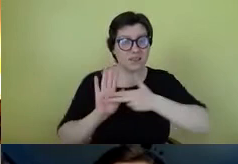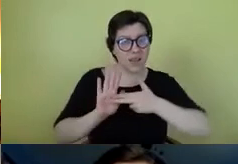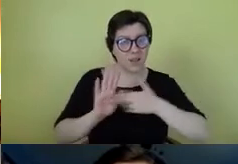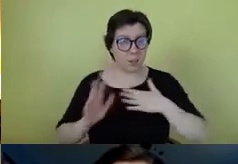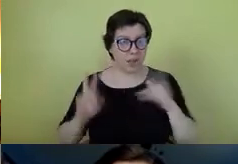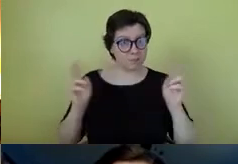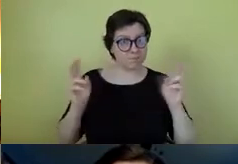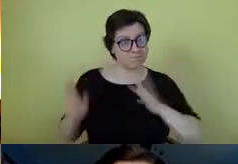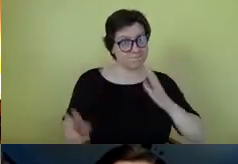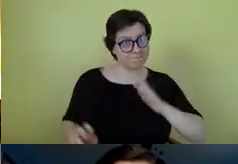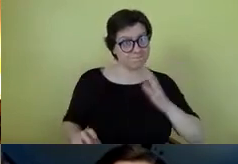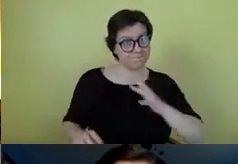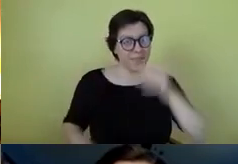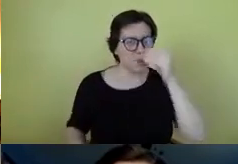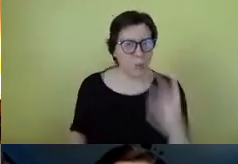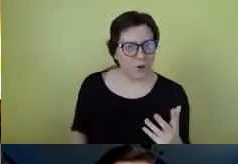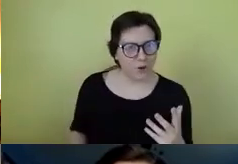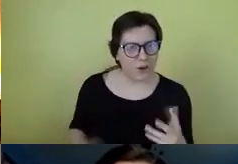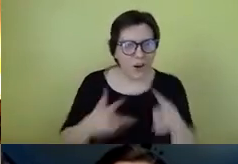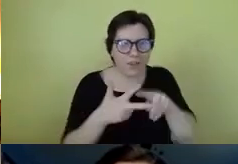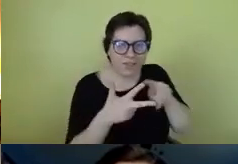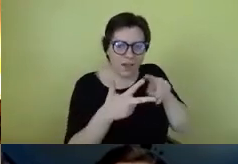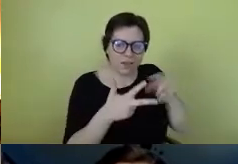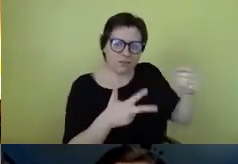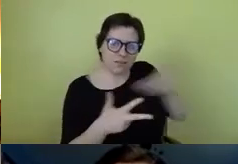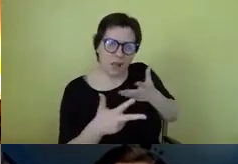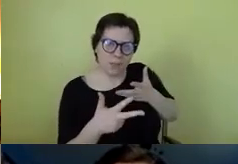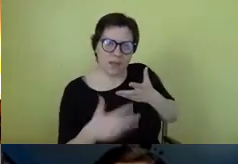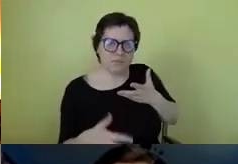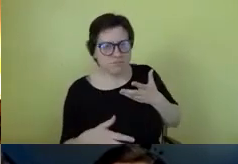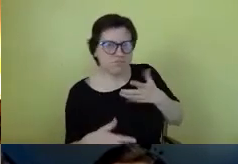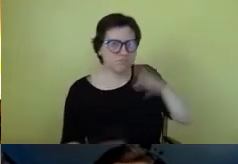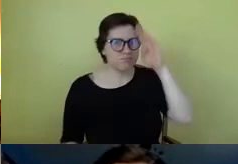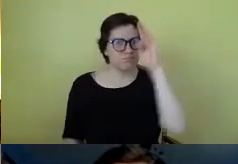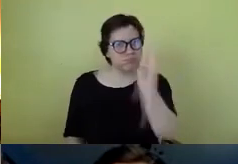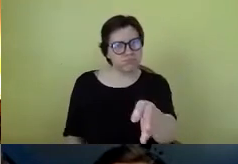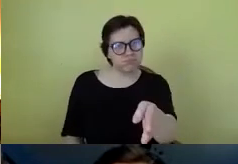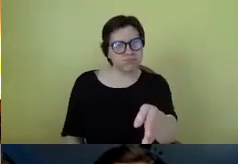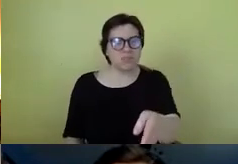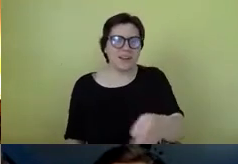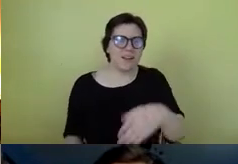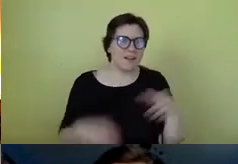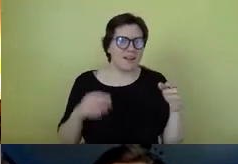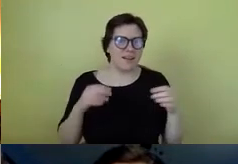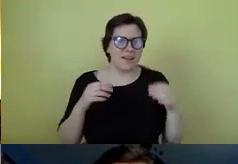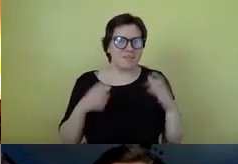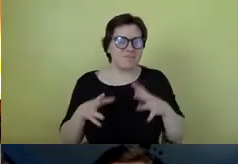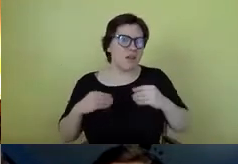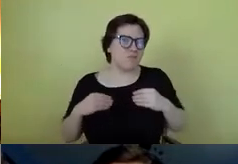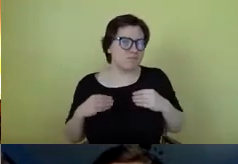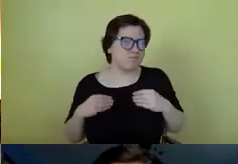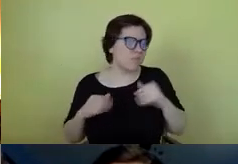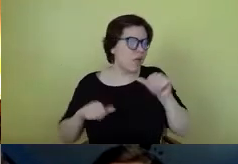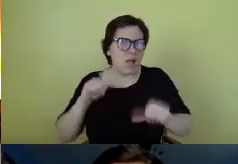me exactly what they want me to know, and they take no